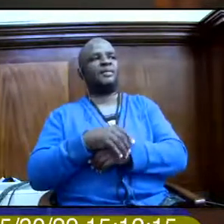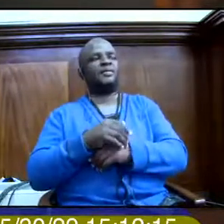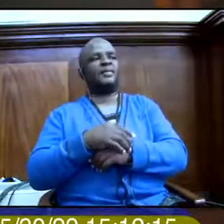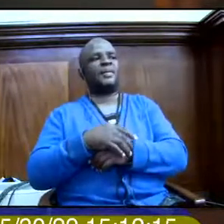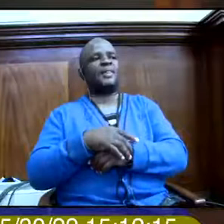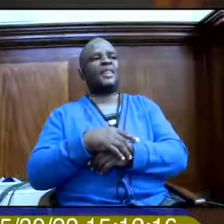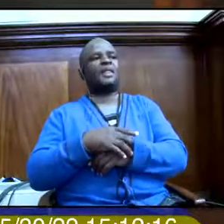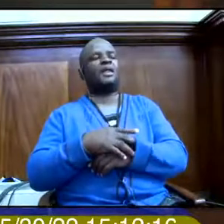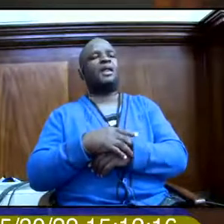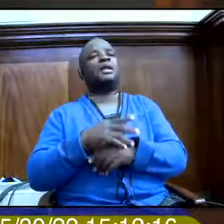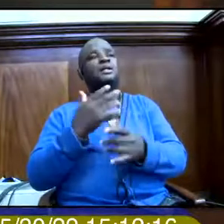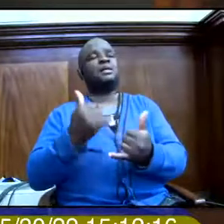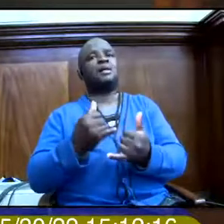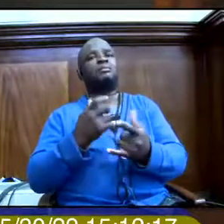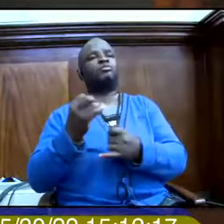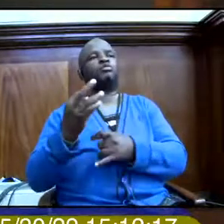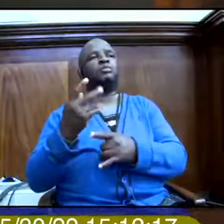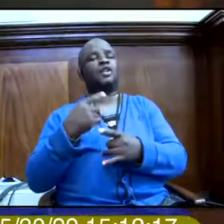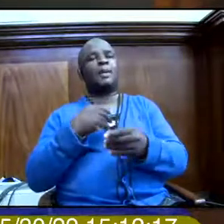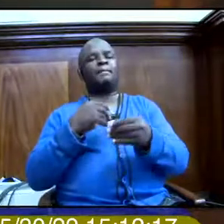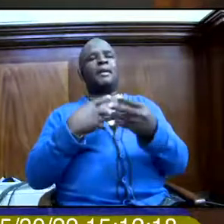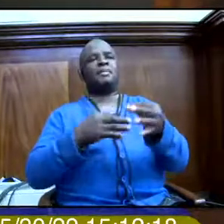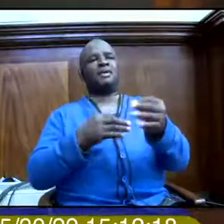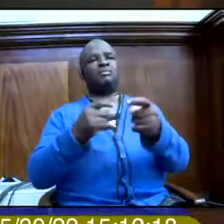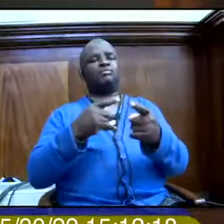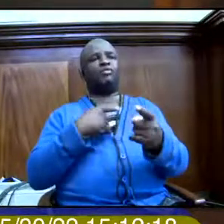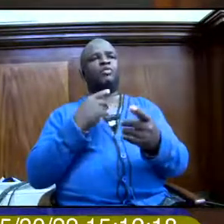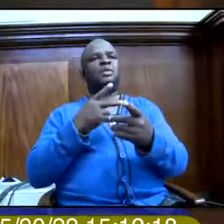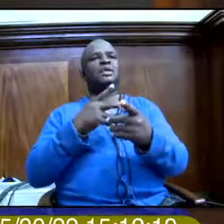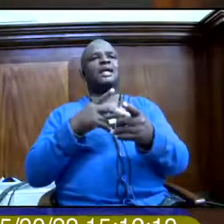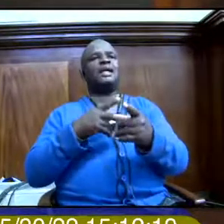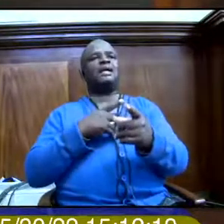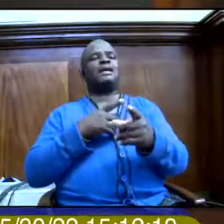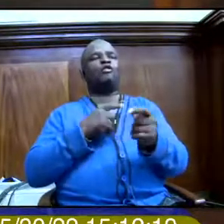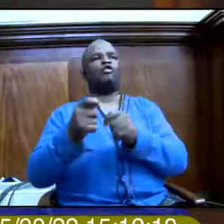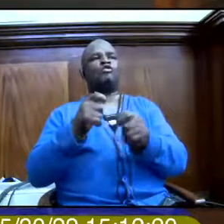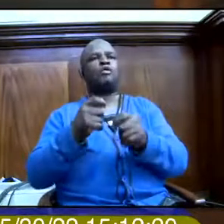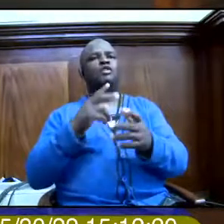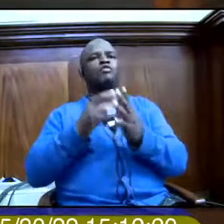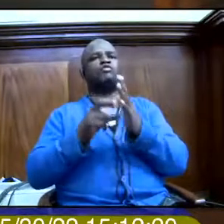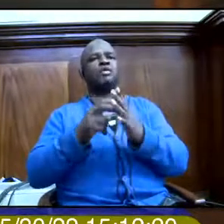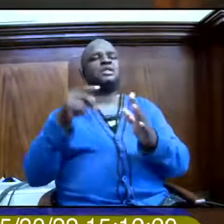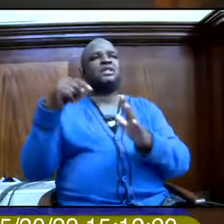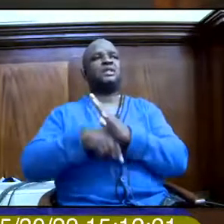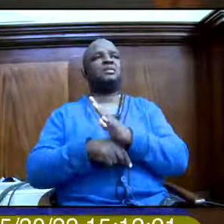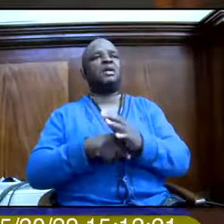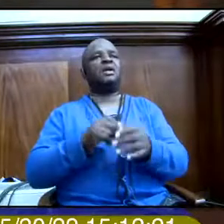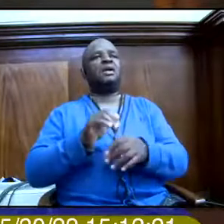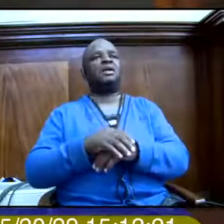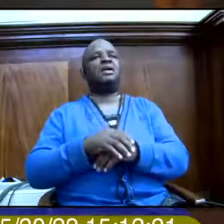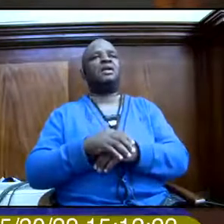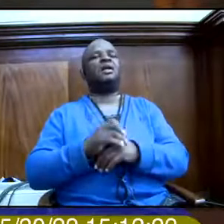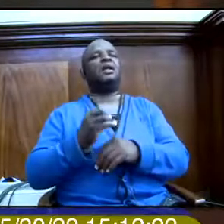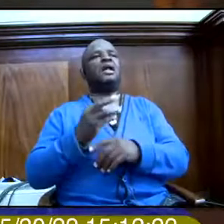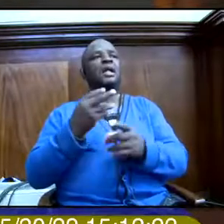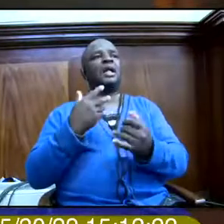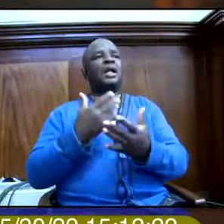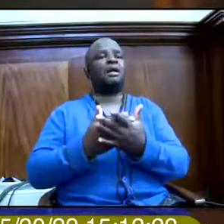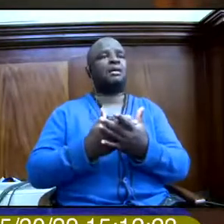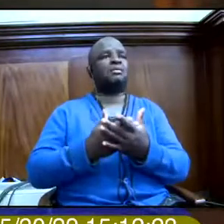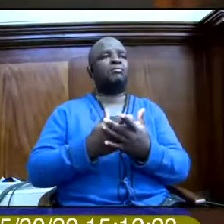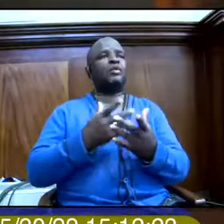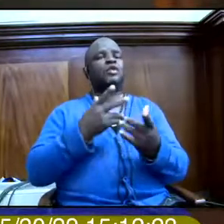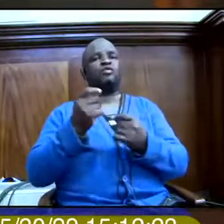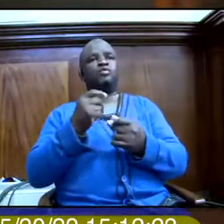bureaucratic how can a ballot for an industry strike be organized without costing the union huge amounts of